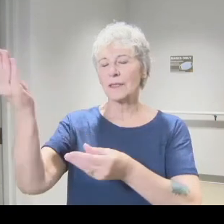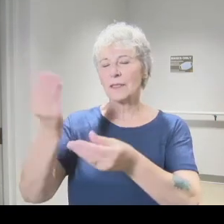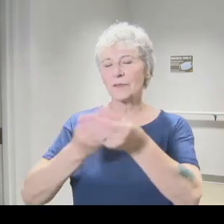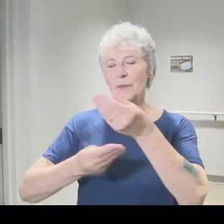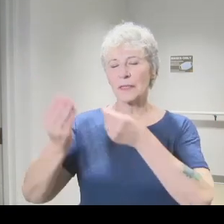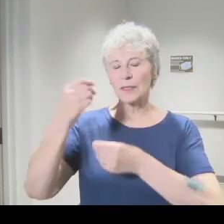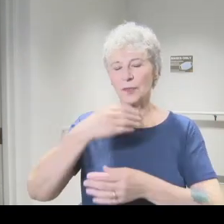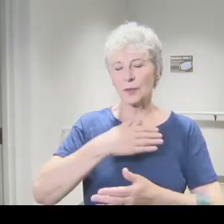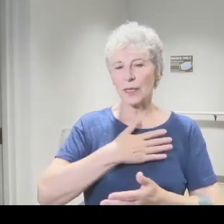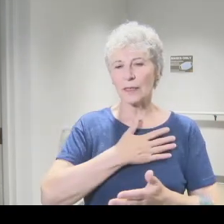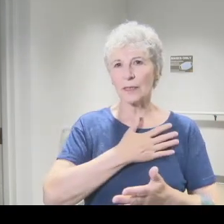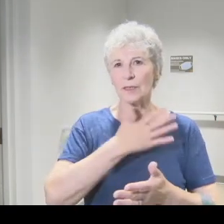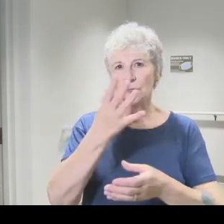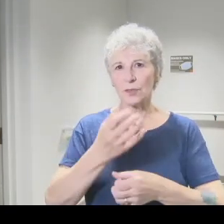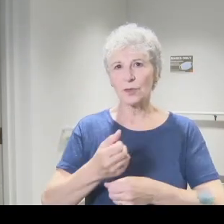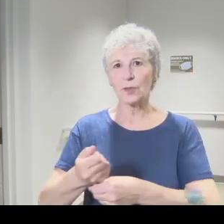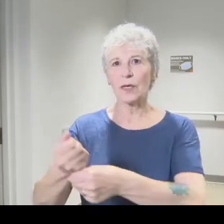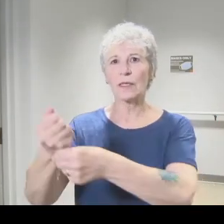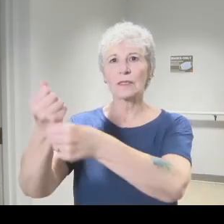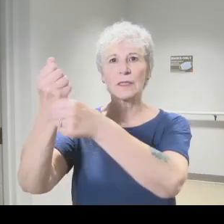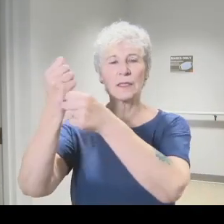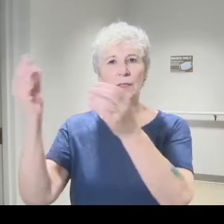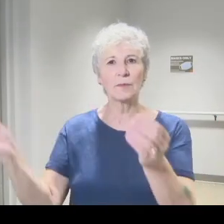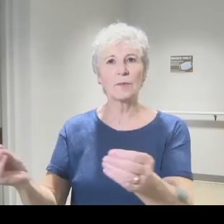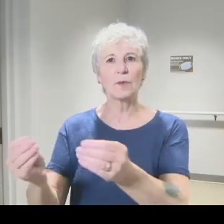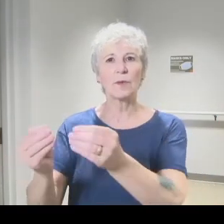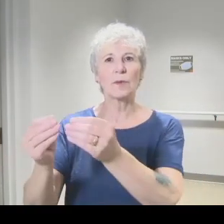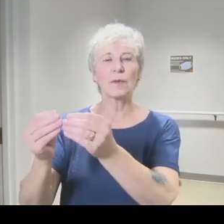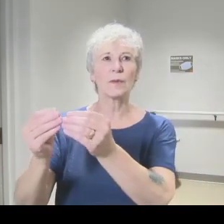oh, for grace to trust him